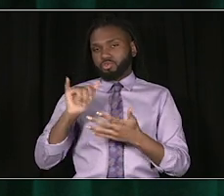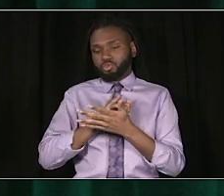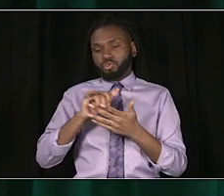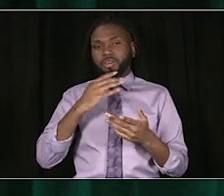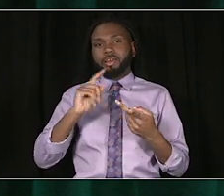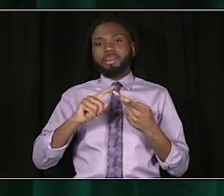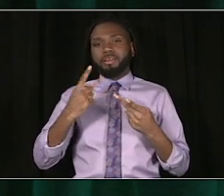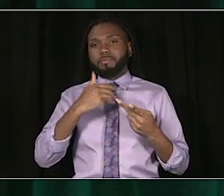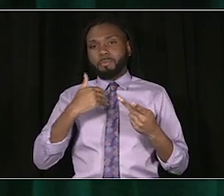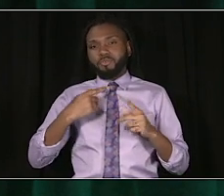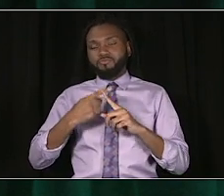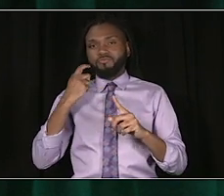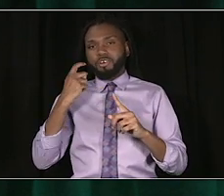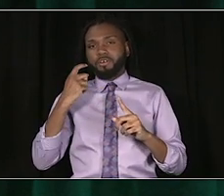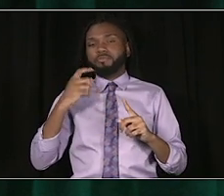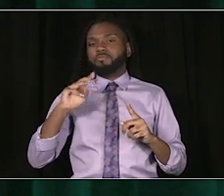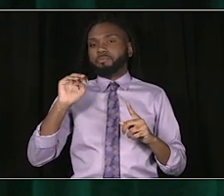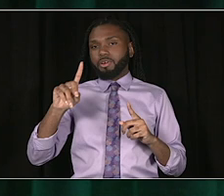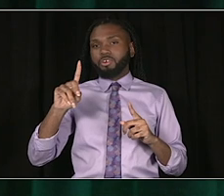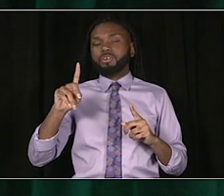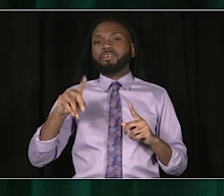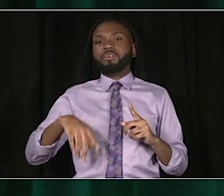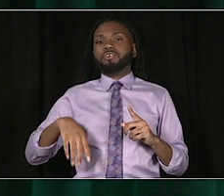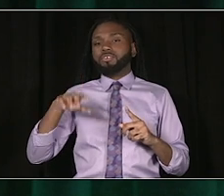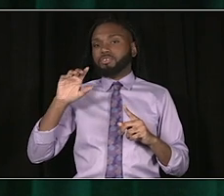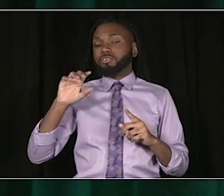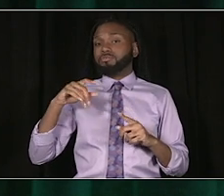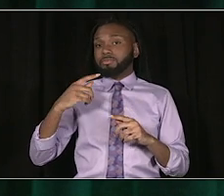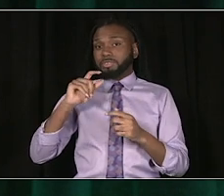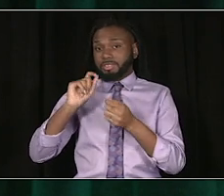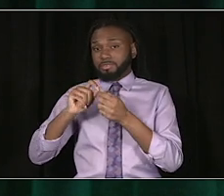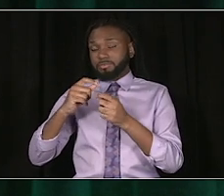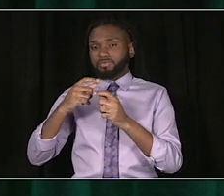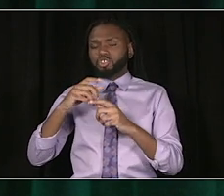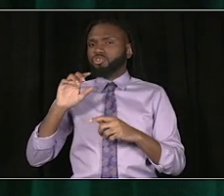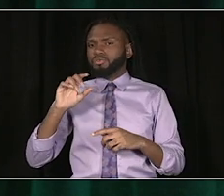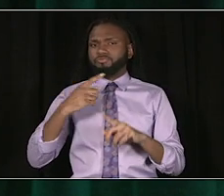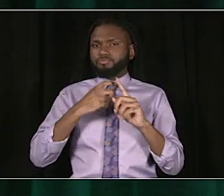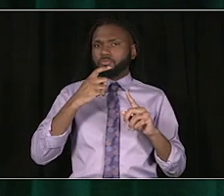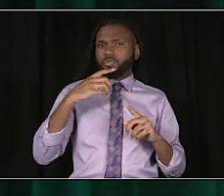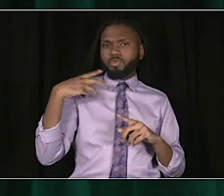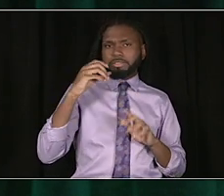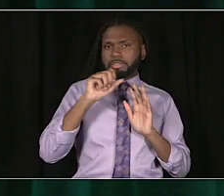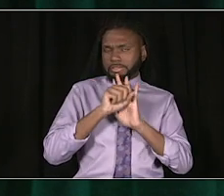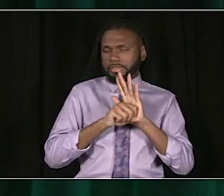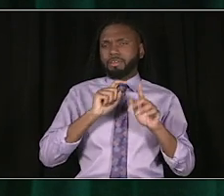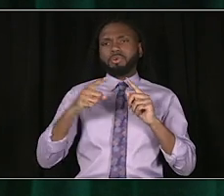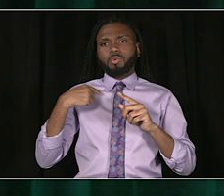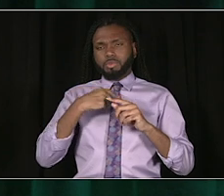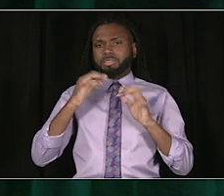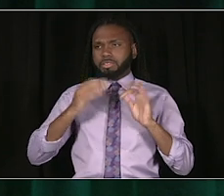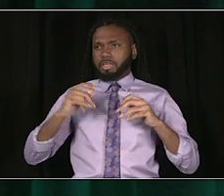and a member from Maryland, Strickland from Washington State, we got together and we decided to create a